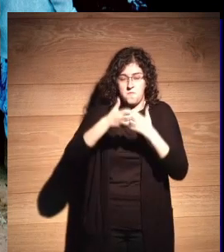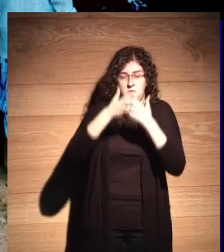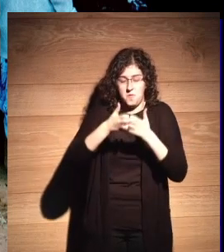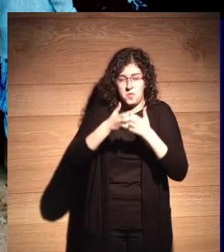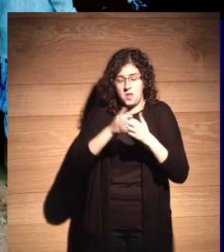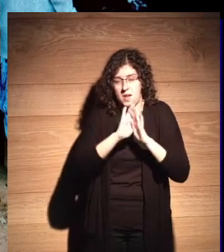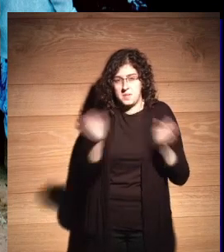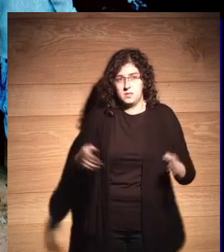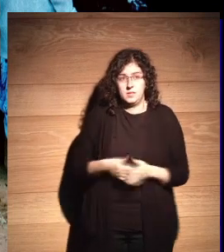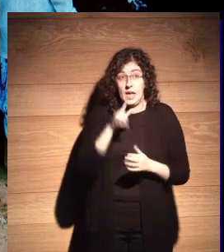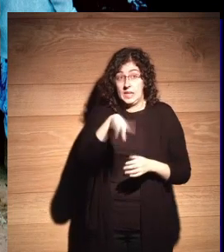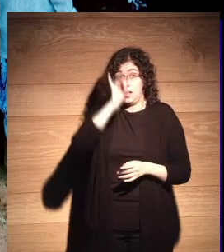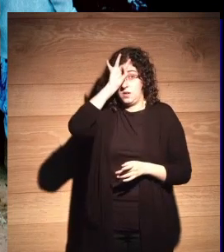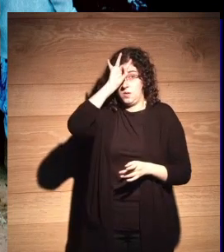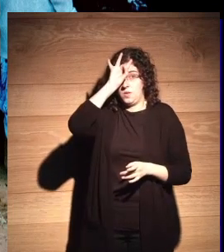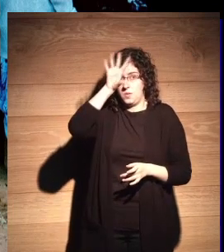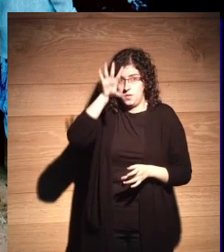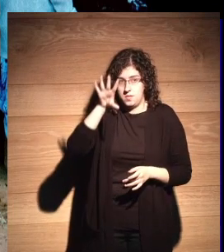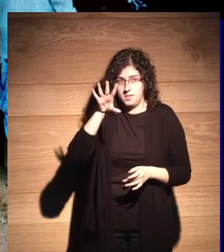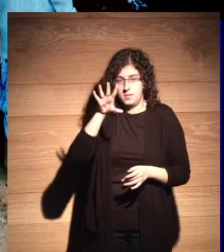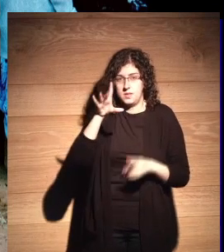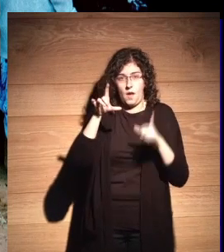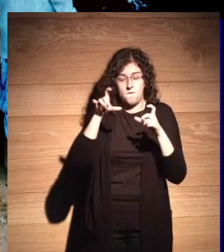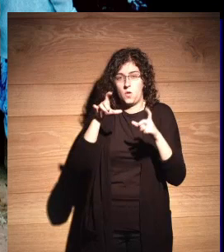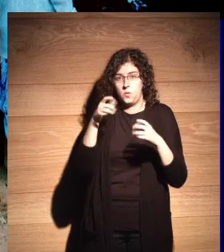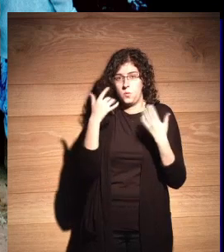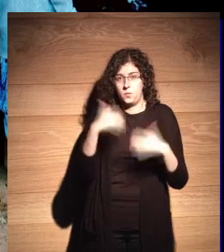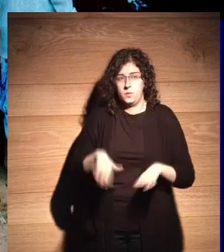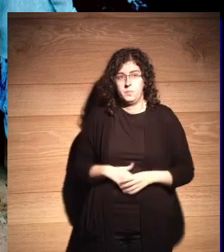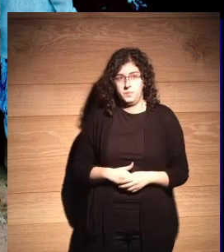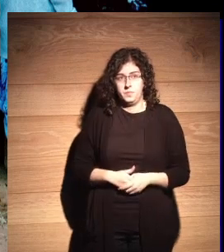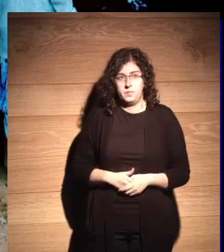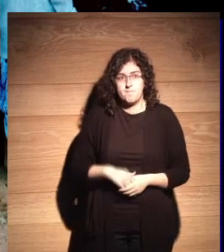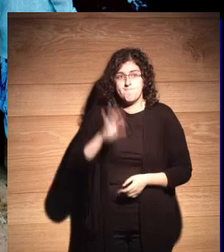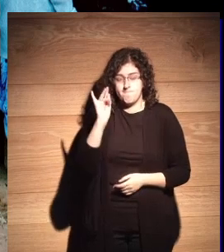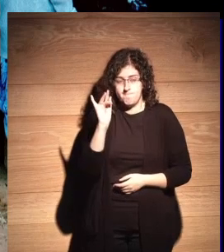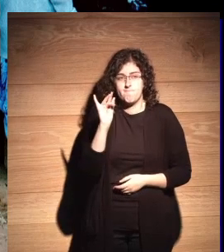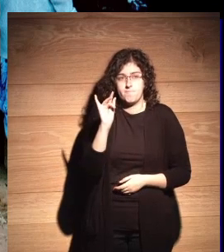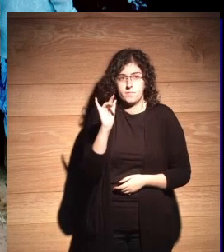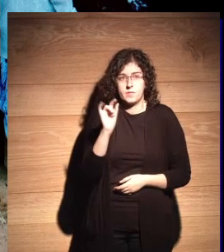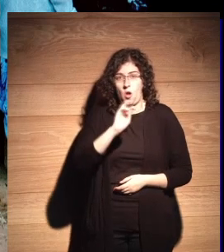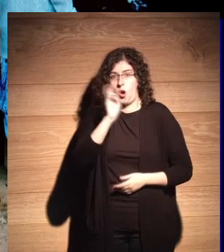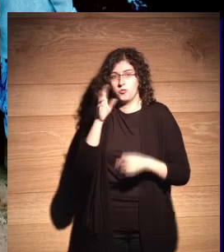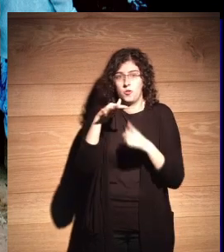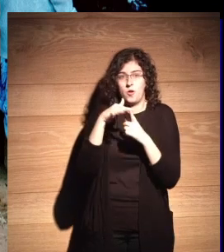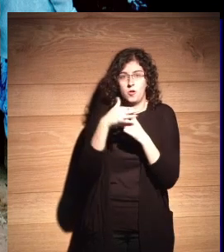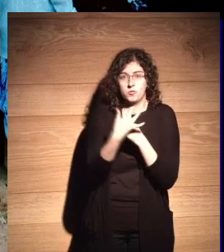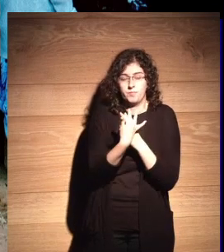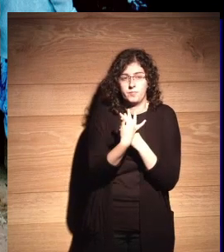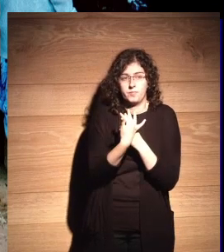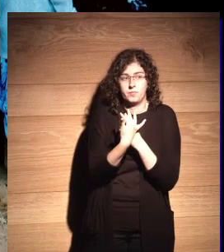Well, this is one of those cases where, again, the whole old and new world.